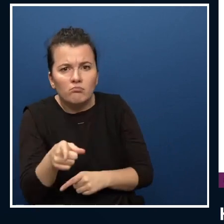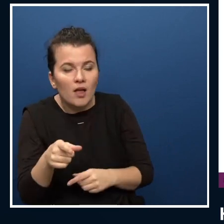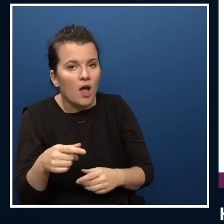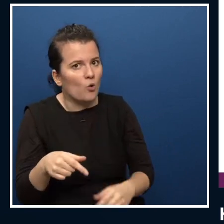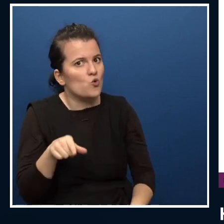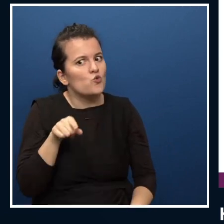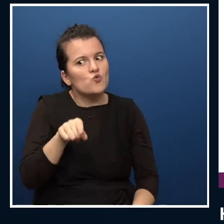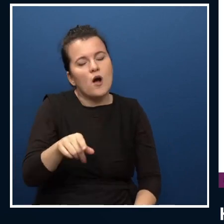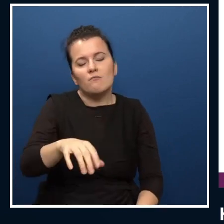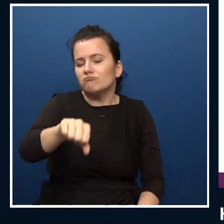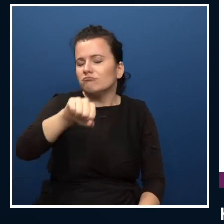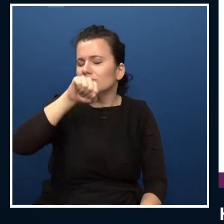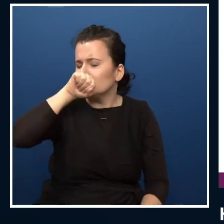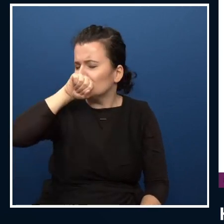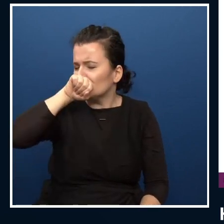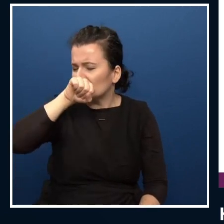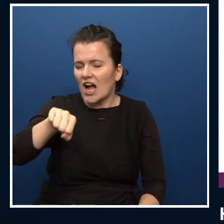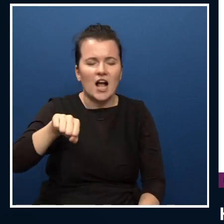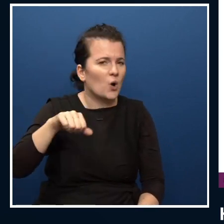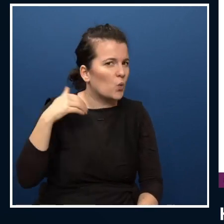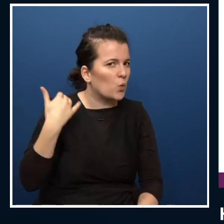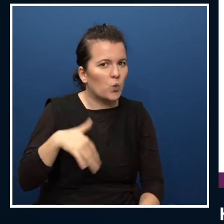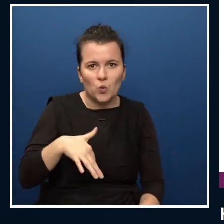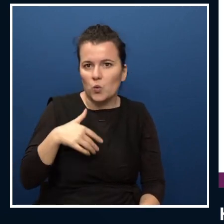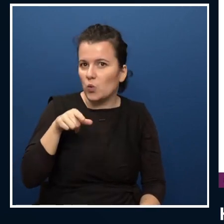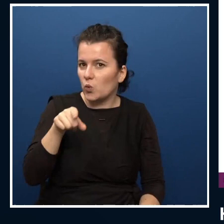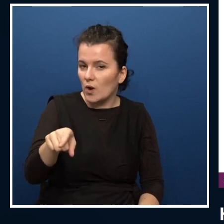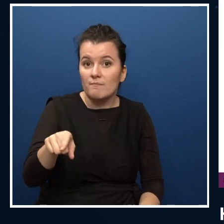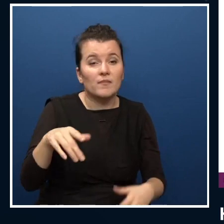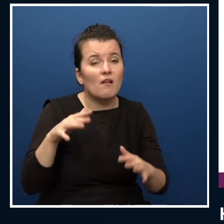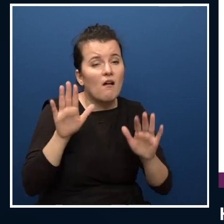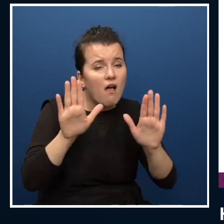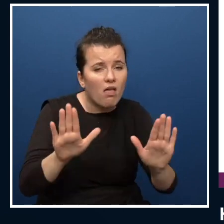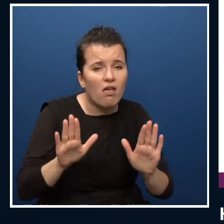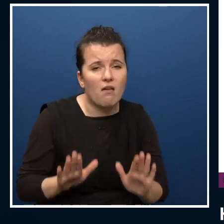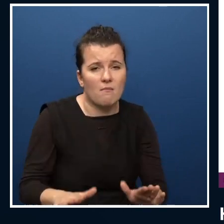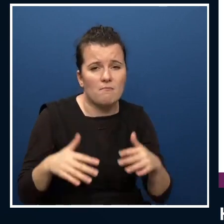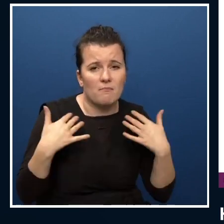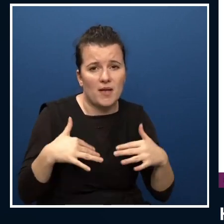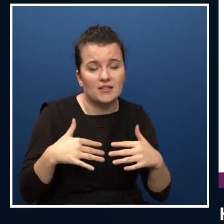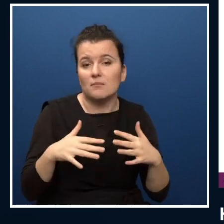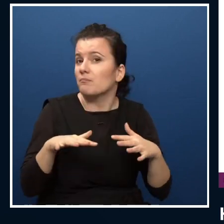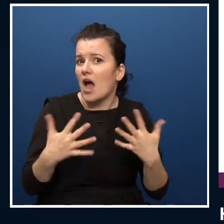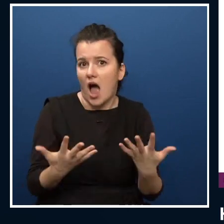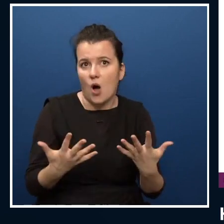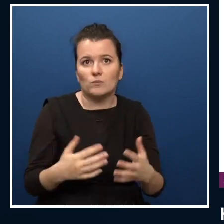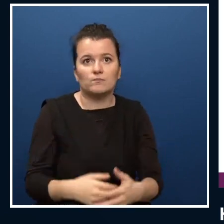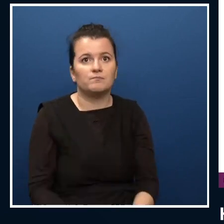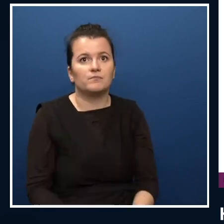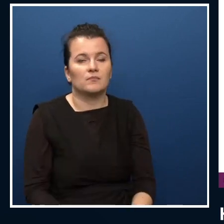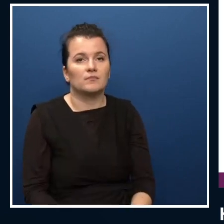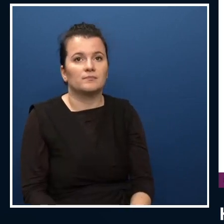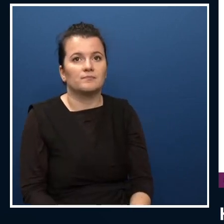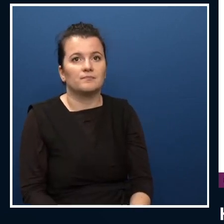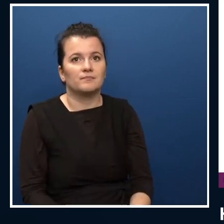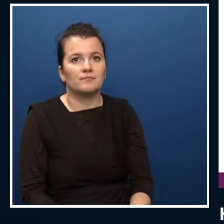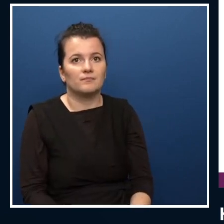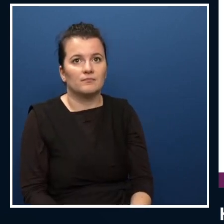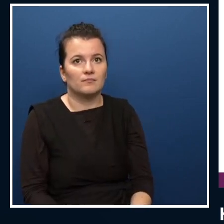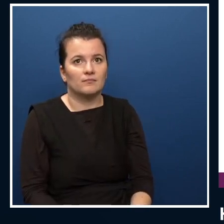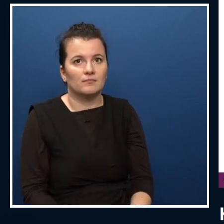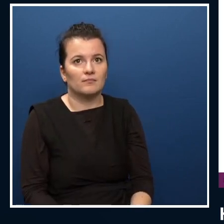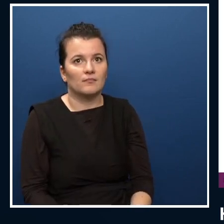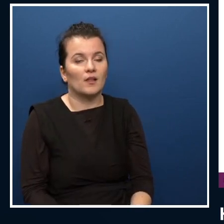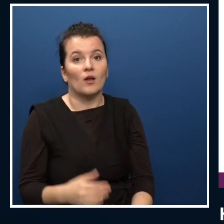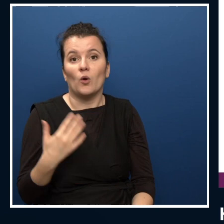that GitHub has to offer. And what it is, oh, and by the way, I just noticed something. This is totally random, but I do a lot of live streams and stuff